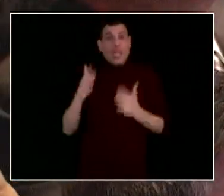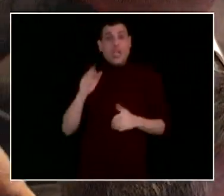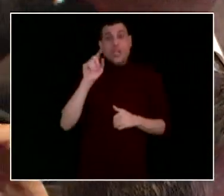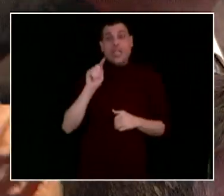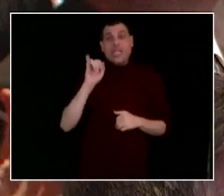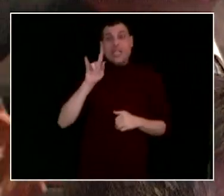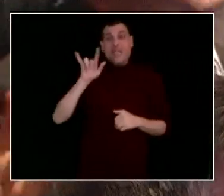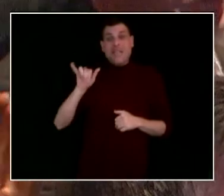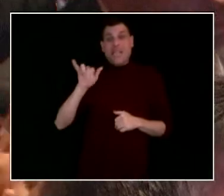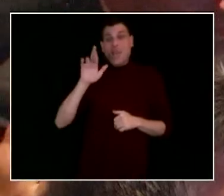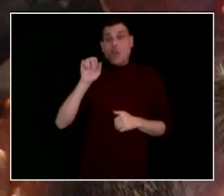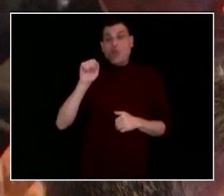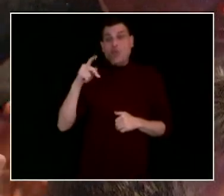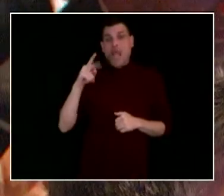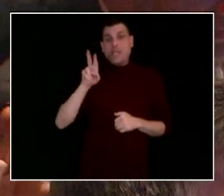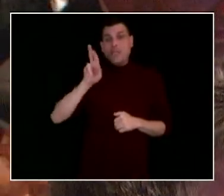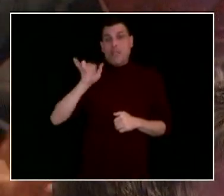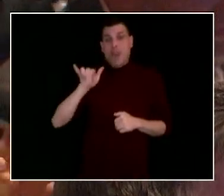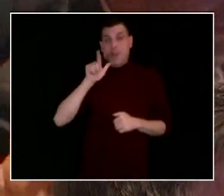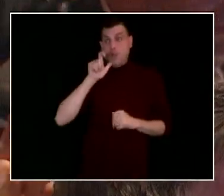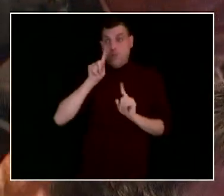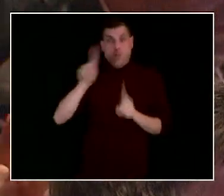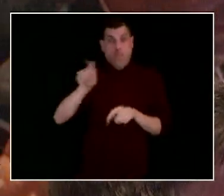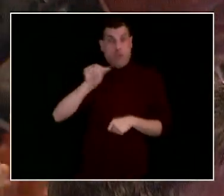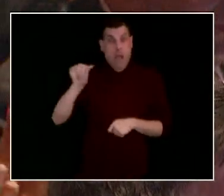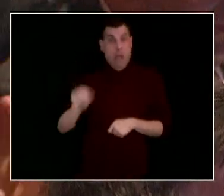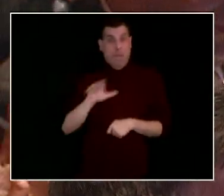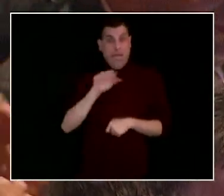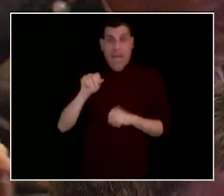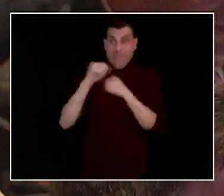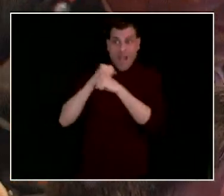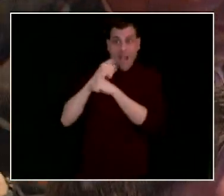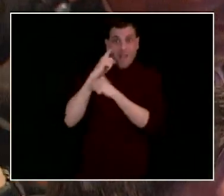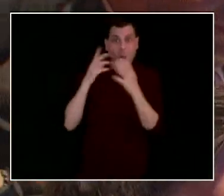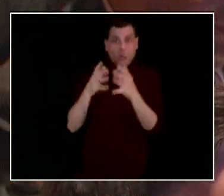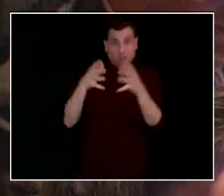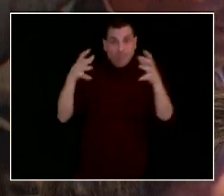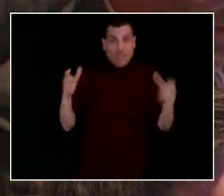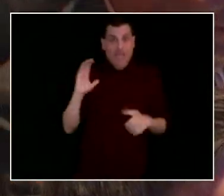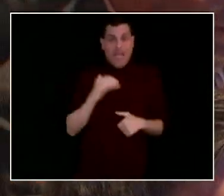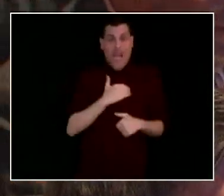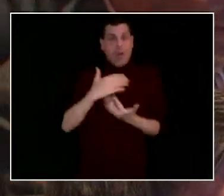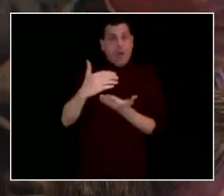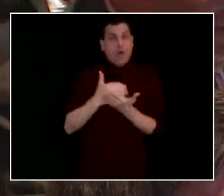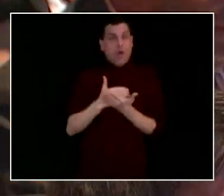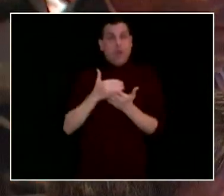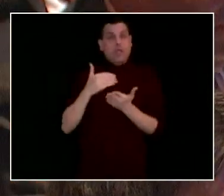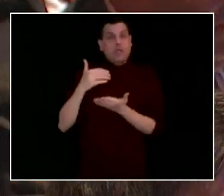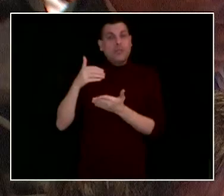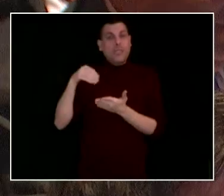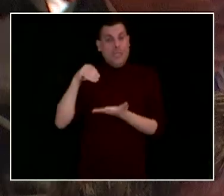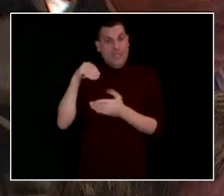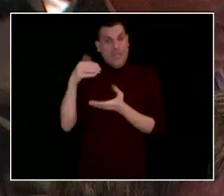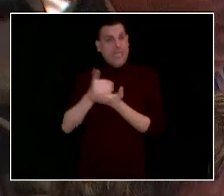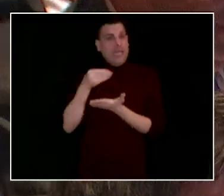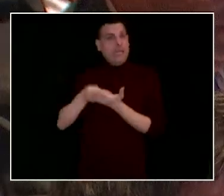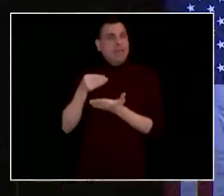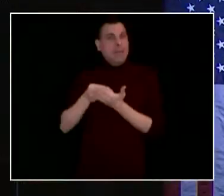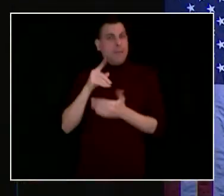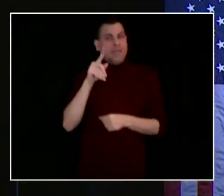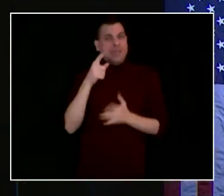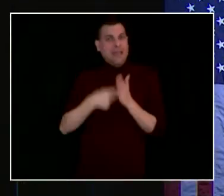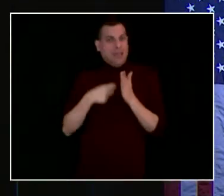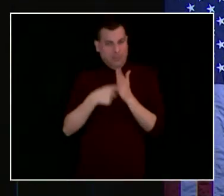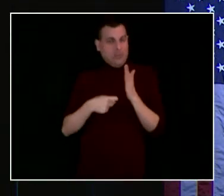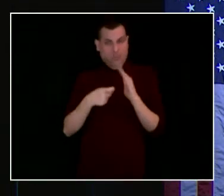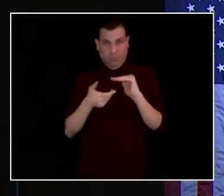Albany and successfully expanded the New York City Earned Income Tax Credit for the first time in 2 decades to give more